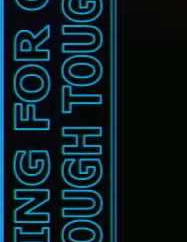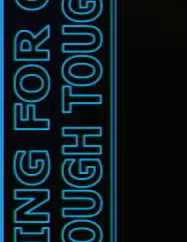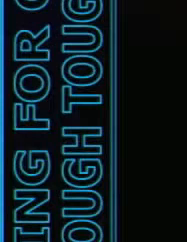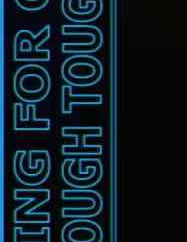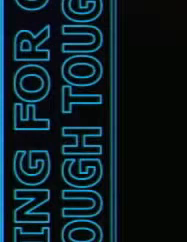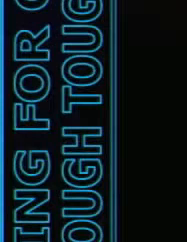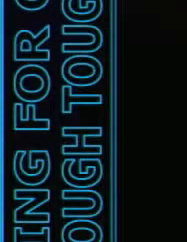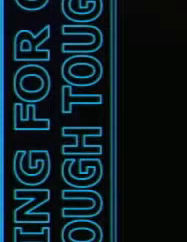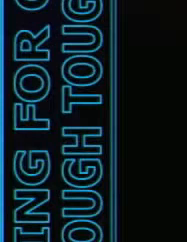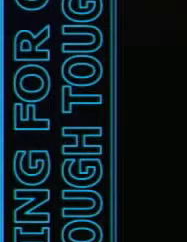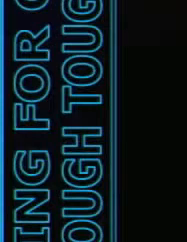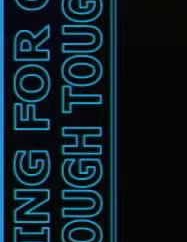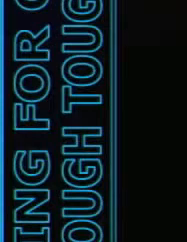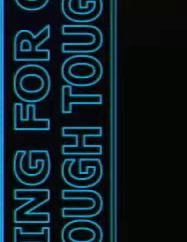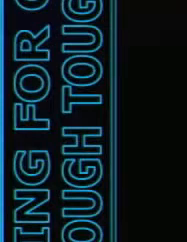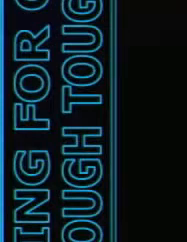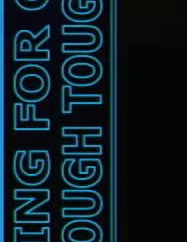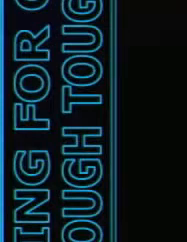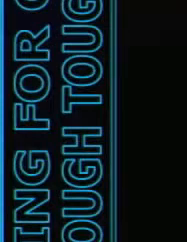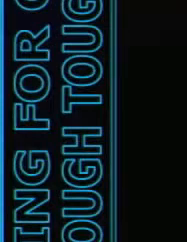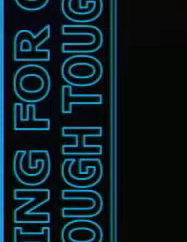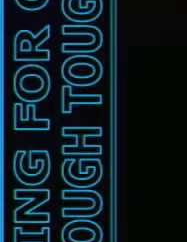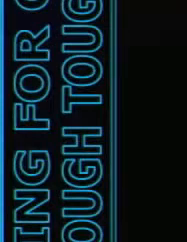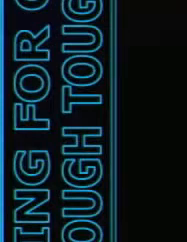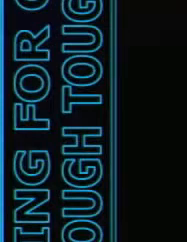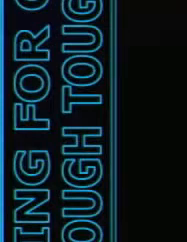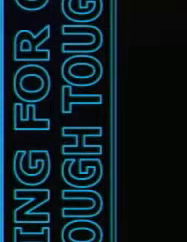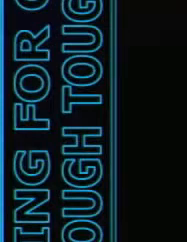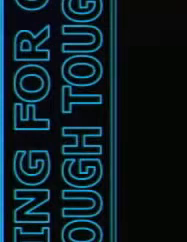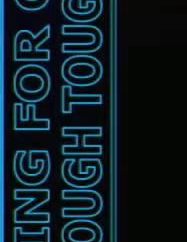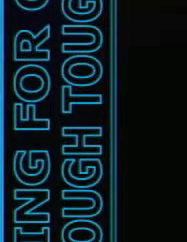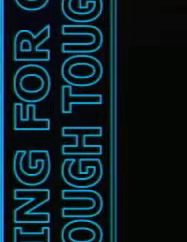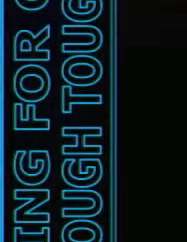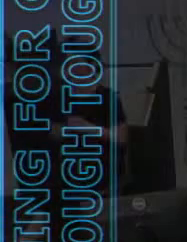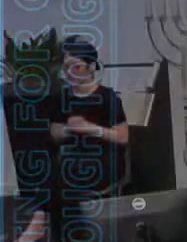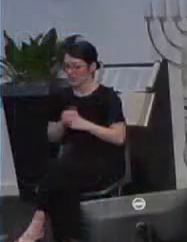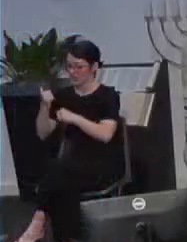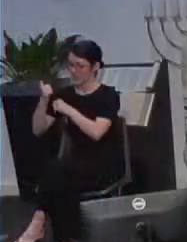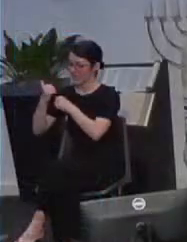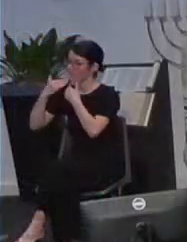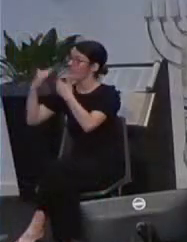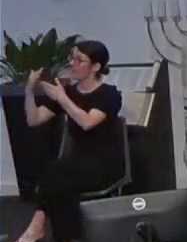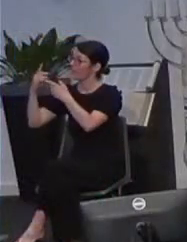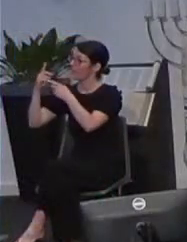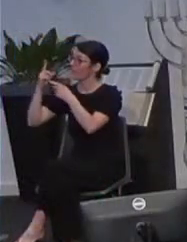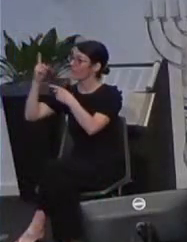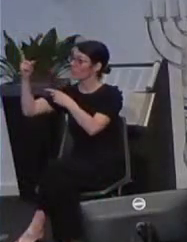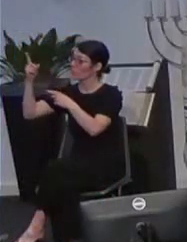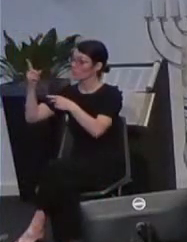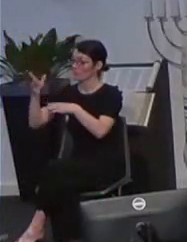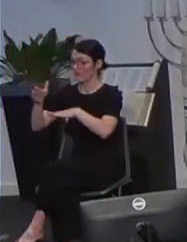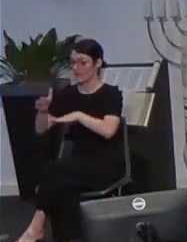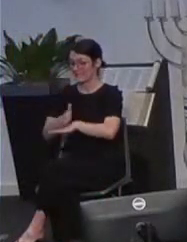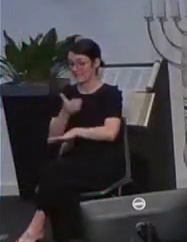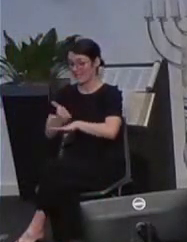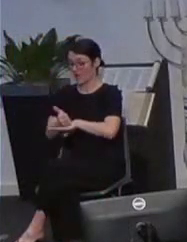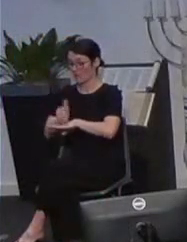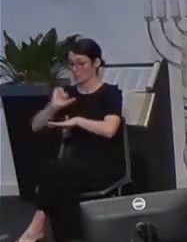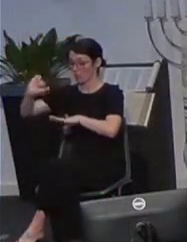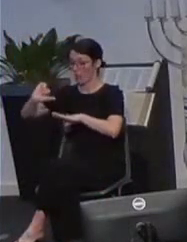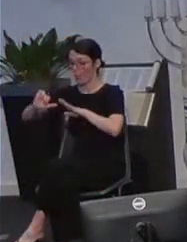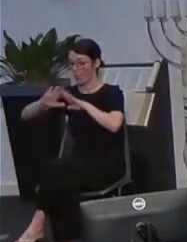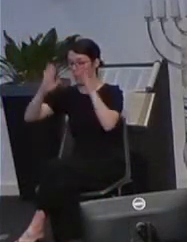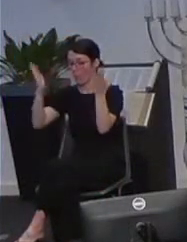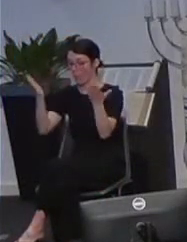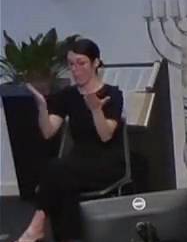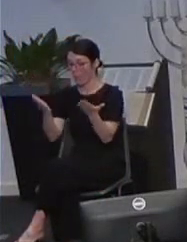Lord, thank you, Lord, that you have chosen to build your worldwide church on us. And thank you that